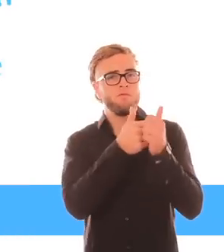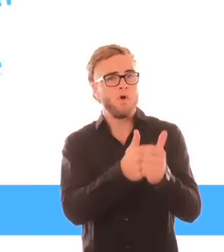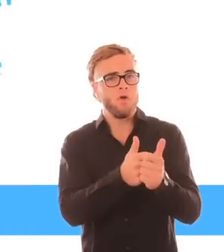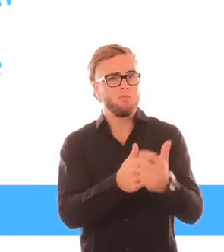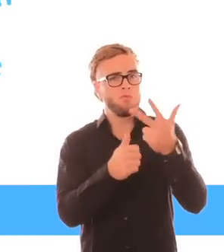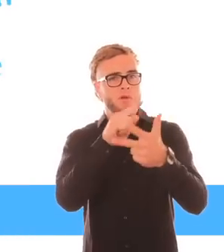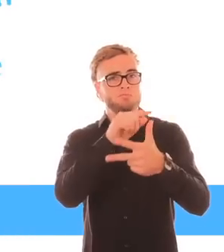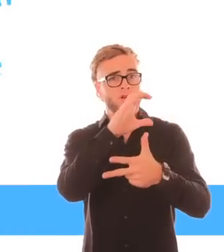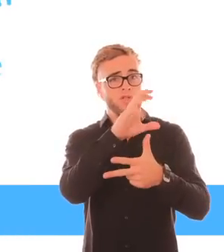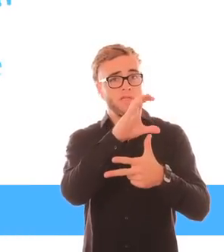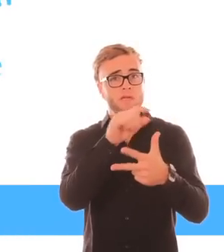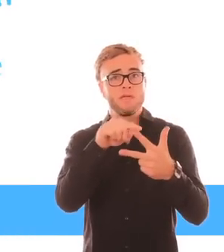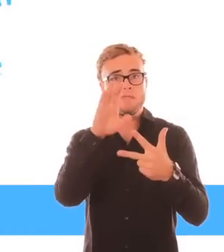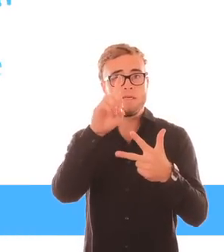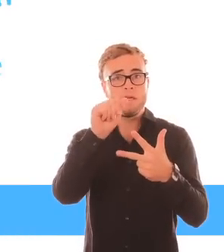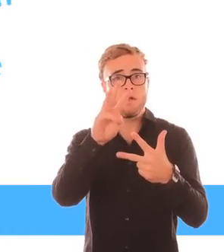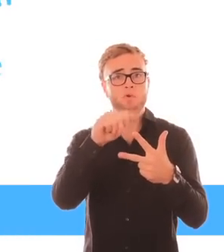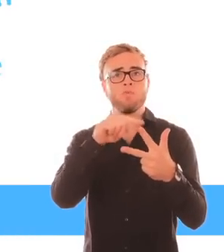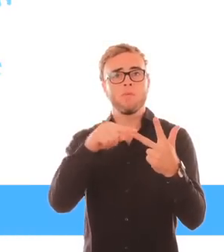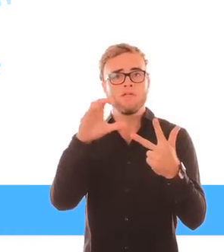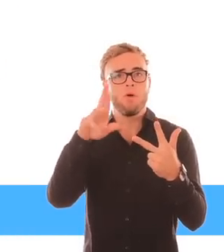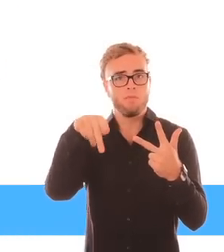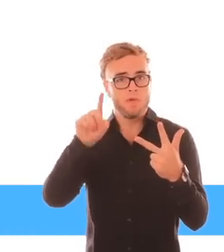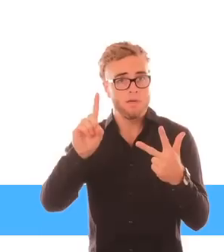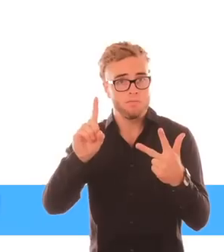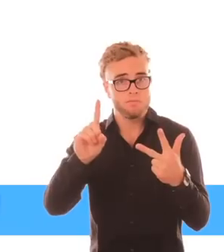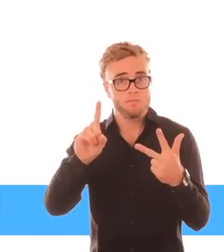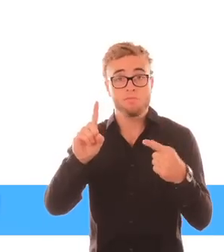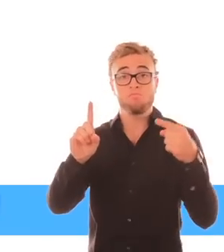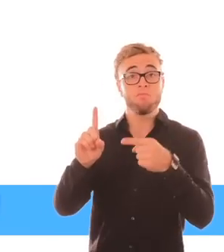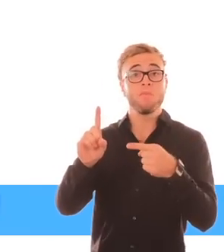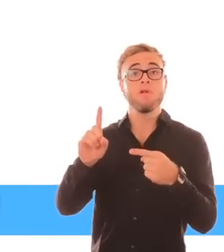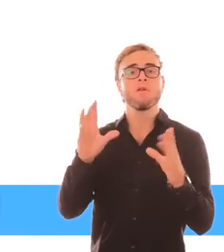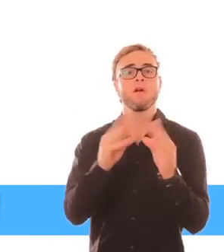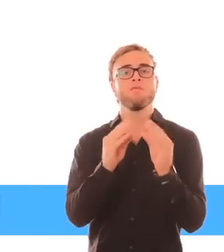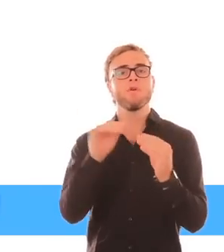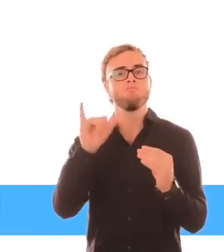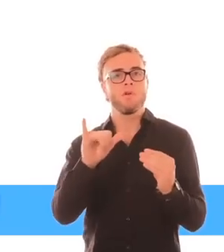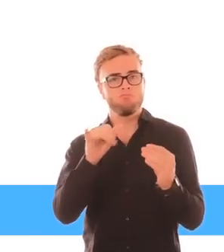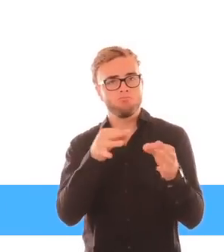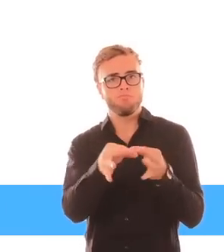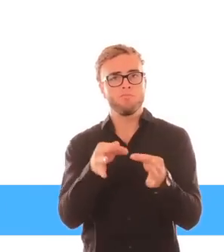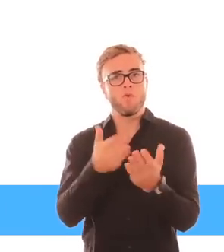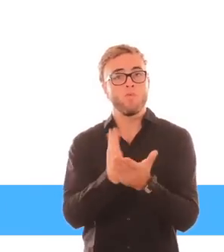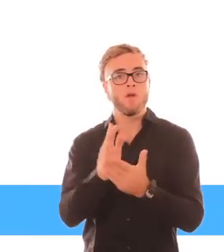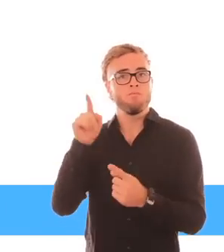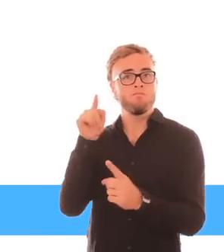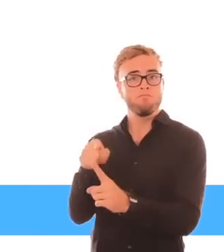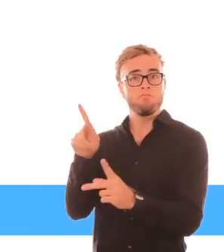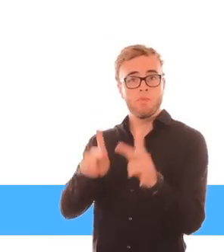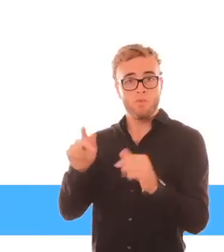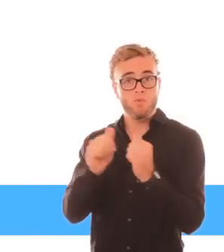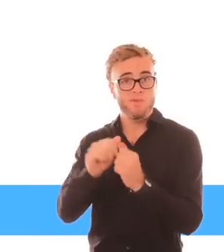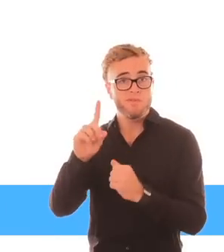and CEDAW, UNICEF is guided by the CRPD, a convention that redefines the rights of persons with disabilities. According